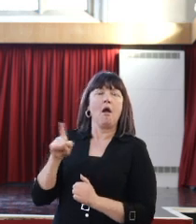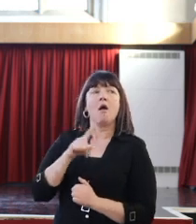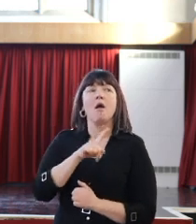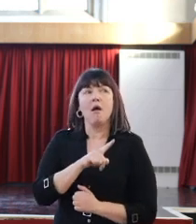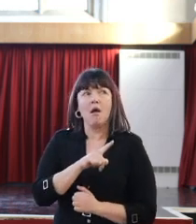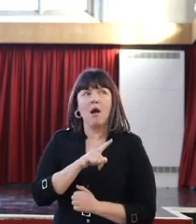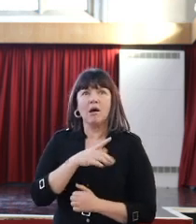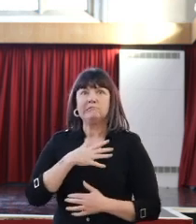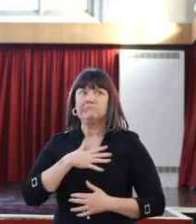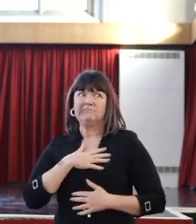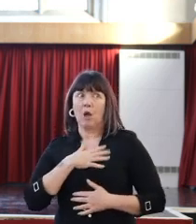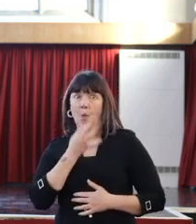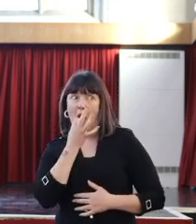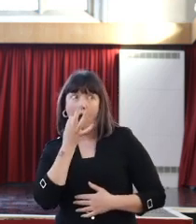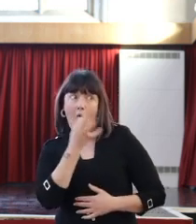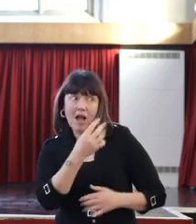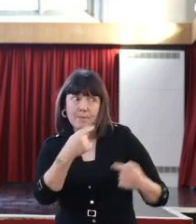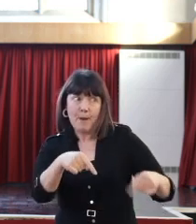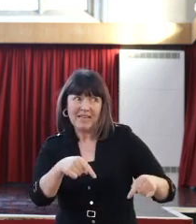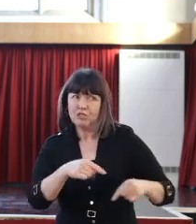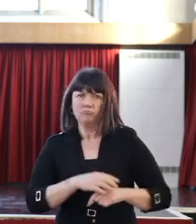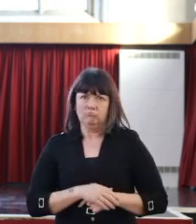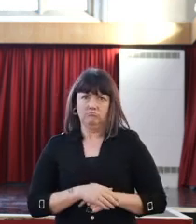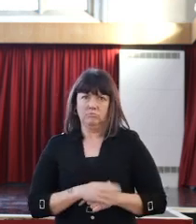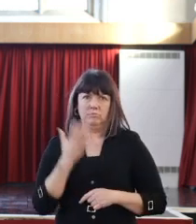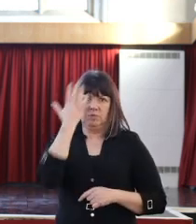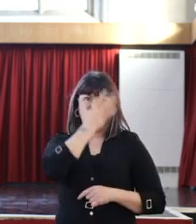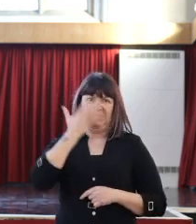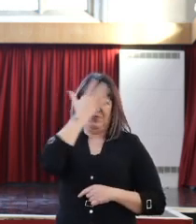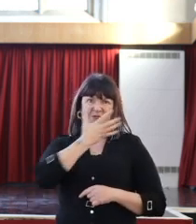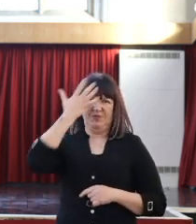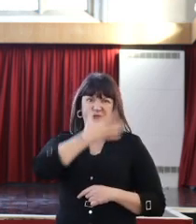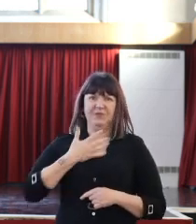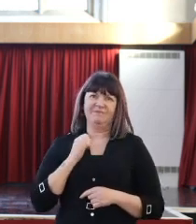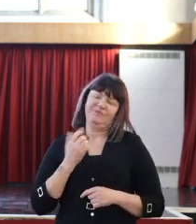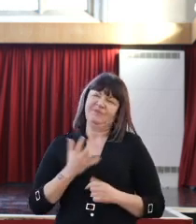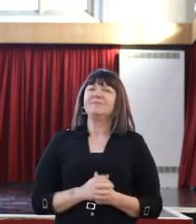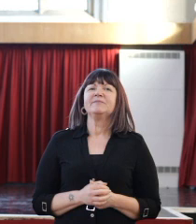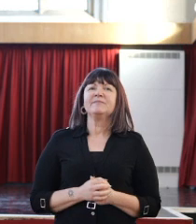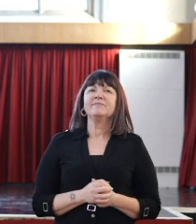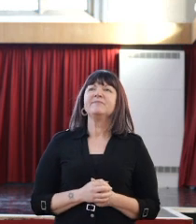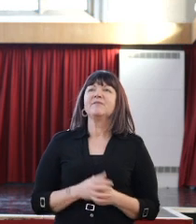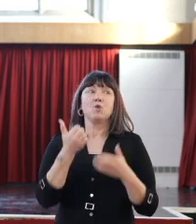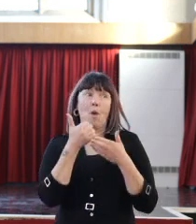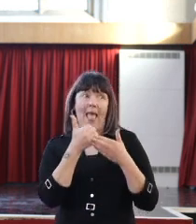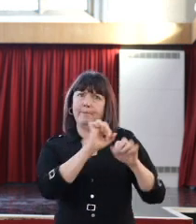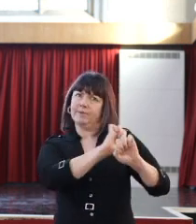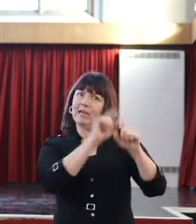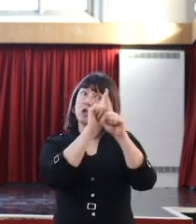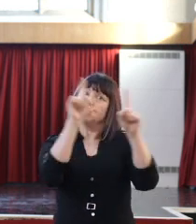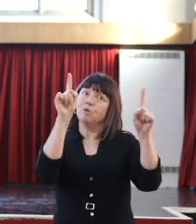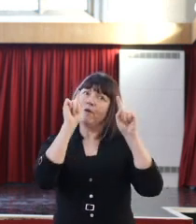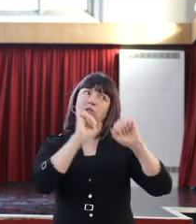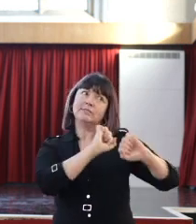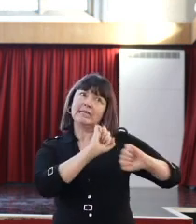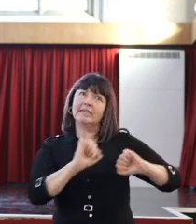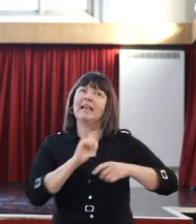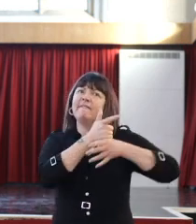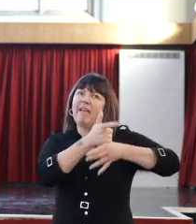for his picture to be in this, so I've just made him yellow, helping out his stepbrother with his university film project. So